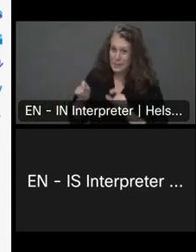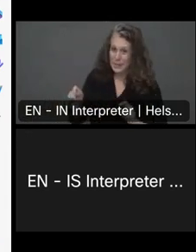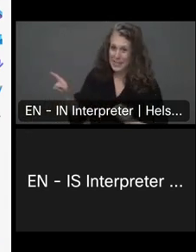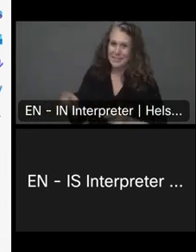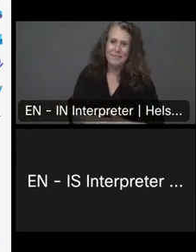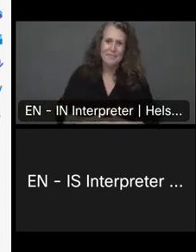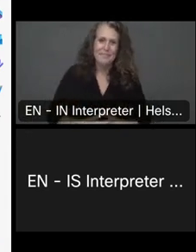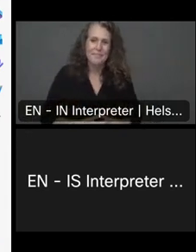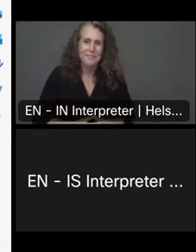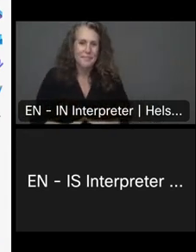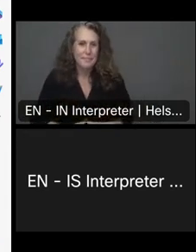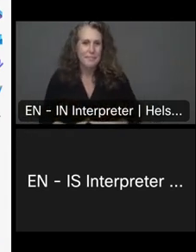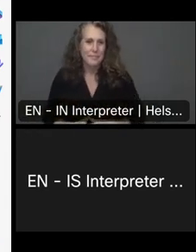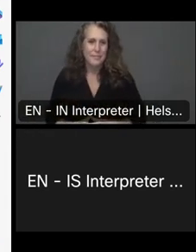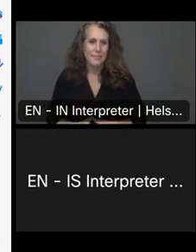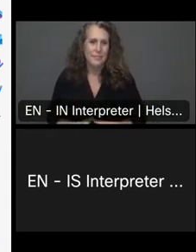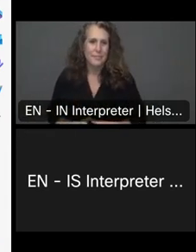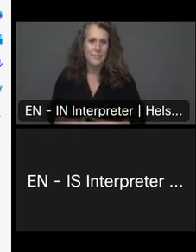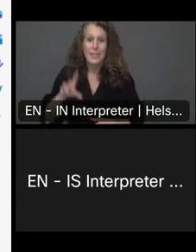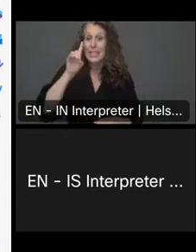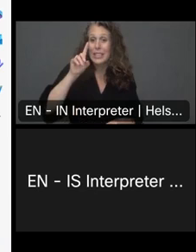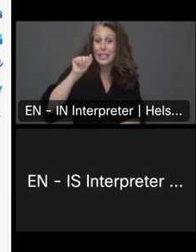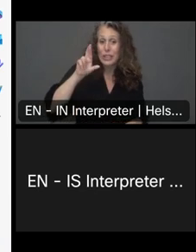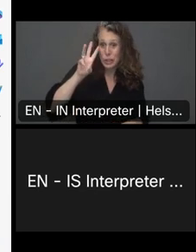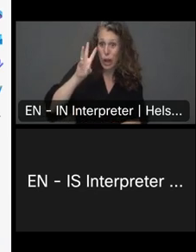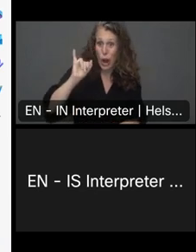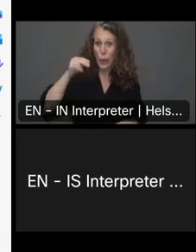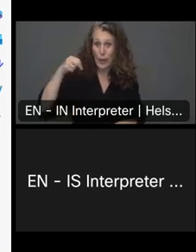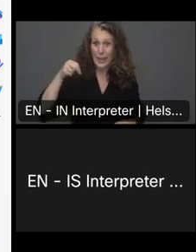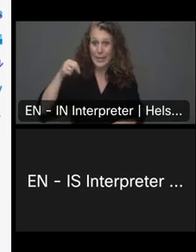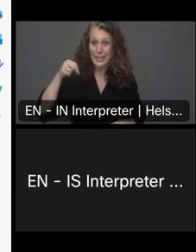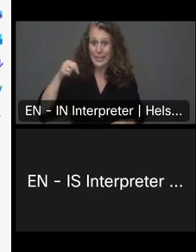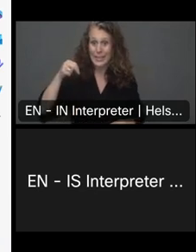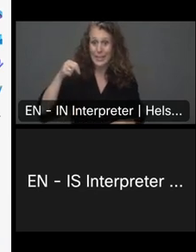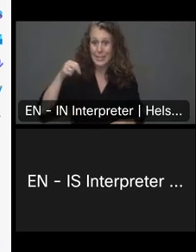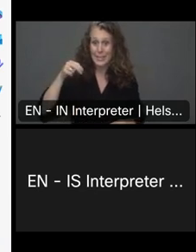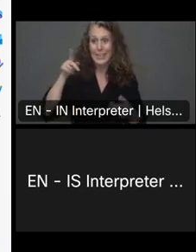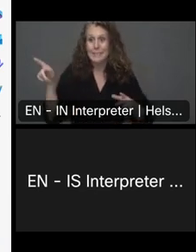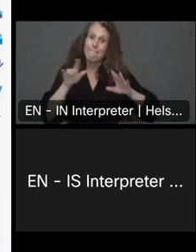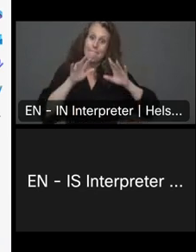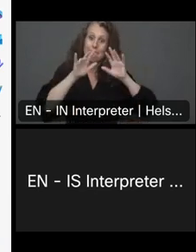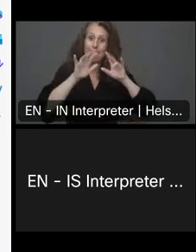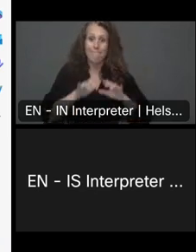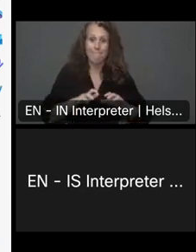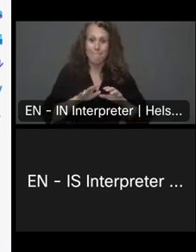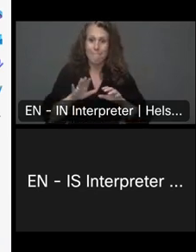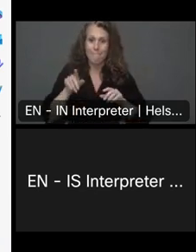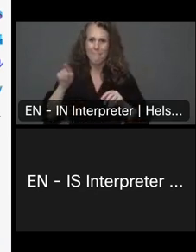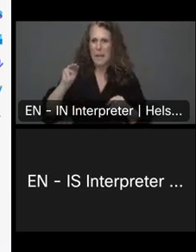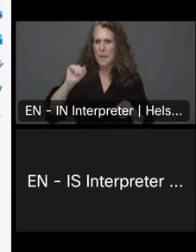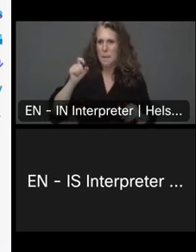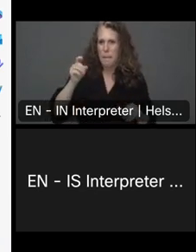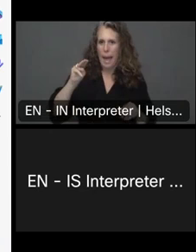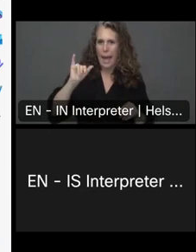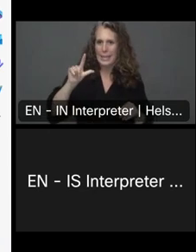So as Max, this is Darwin writing about the findings of his frenemy, Max Müller. They had a kind